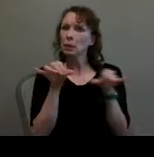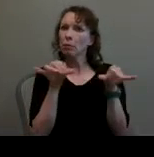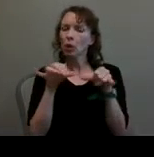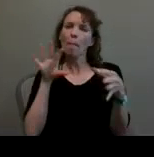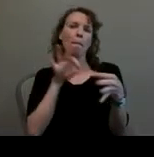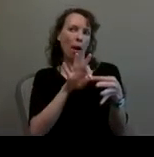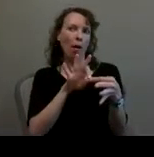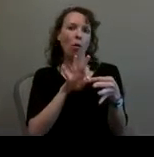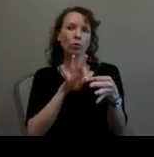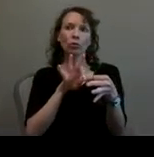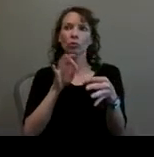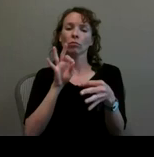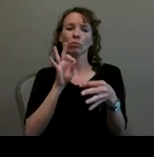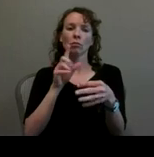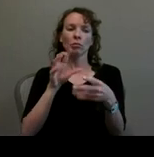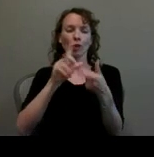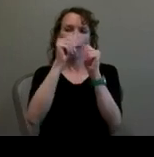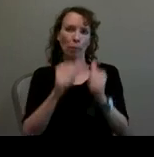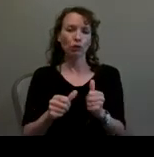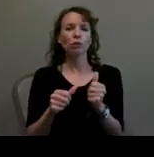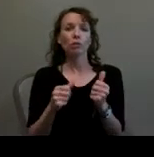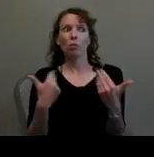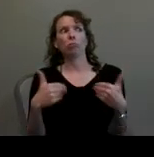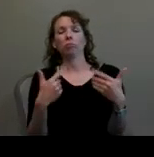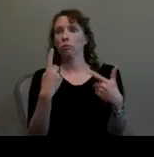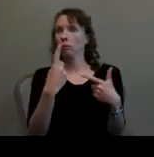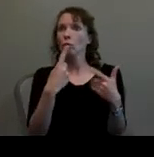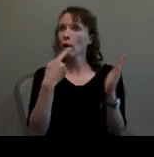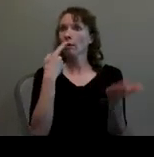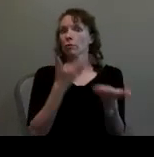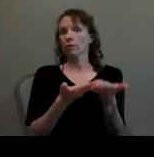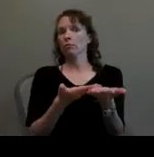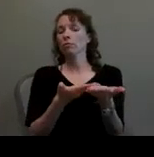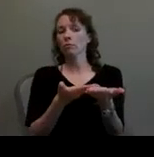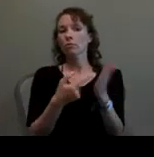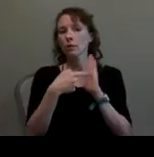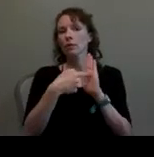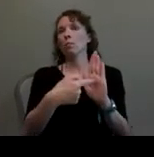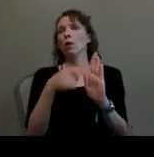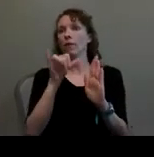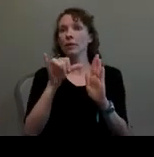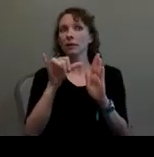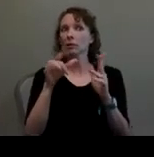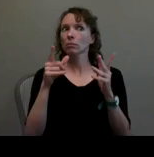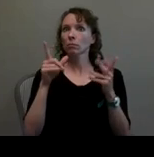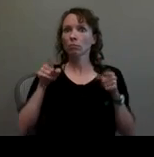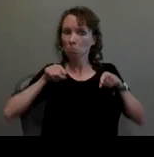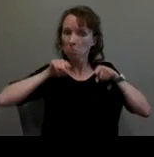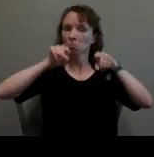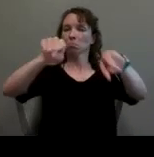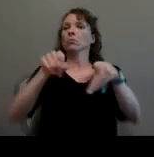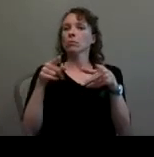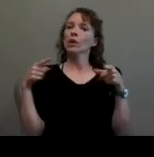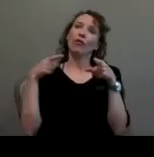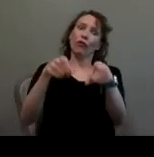And so this is one example of this convergent this convergent evolution